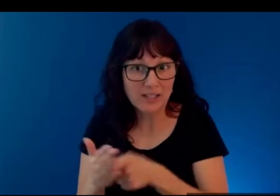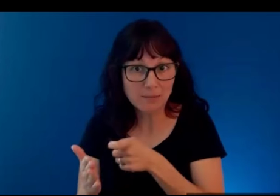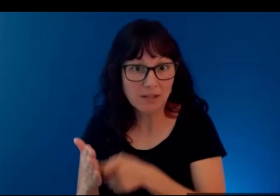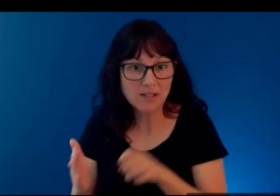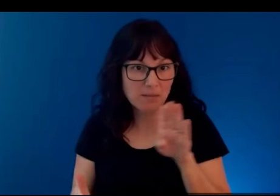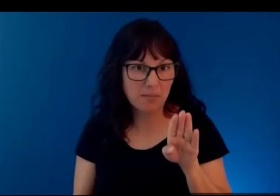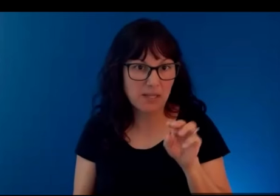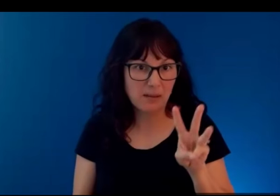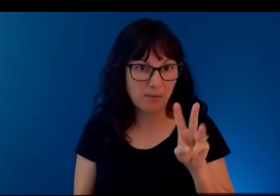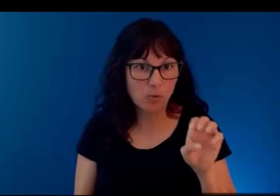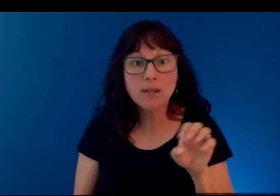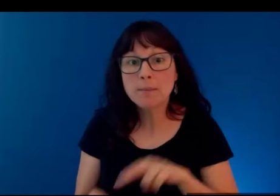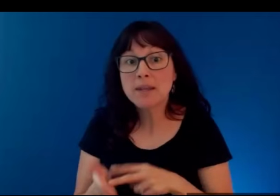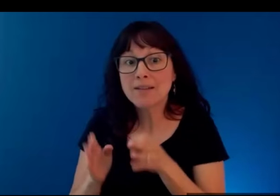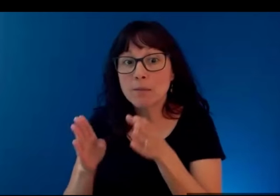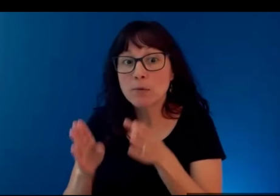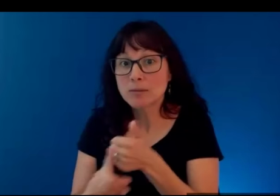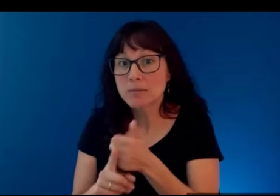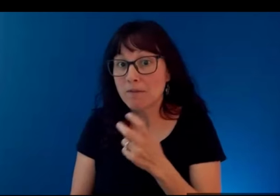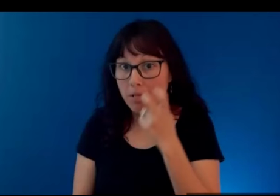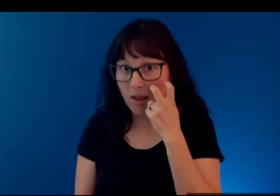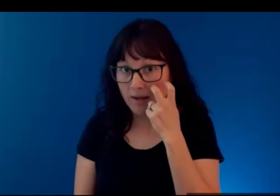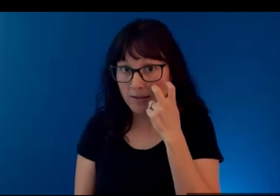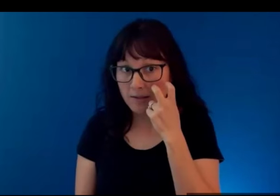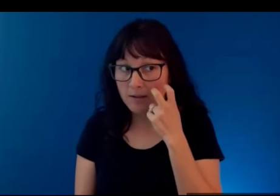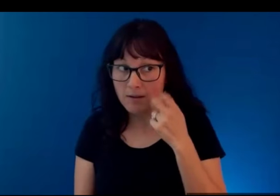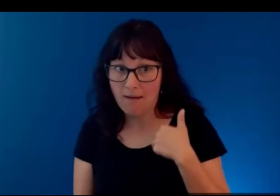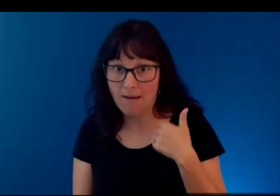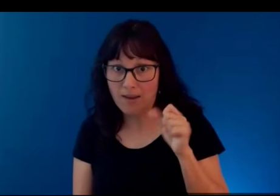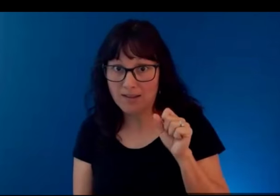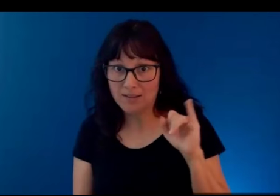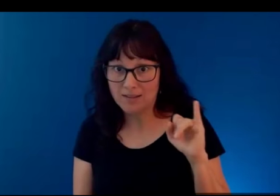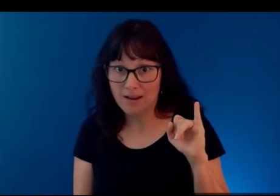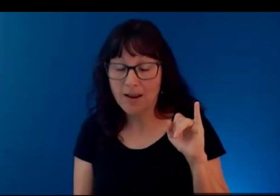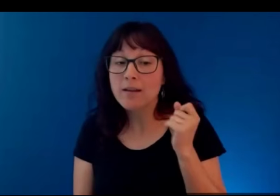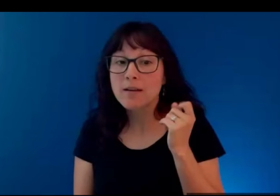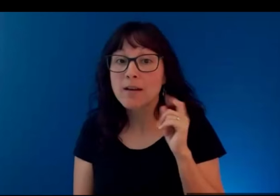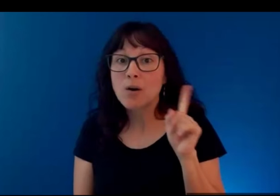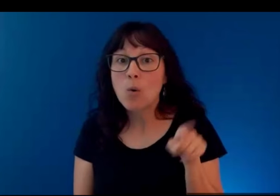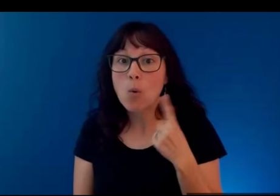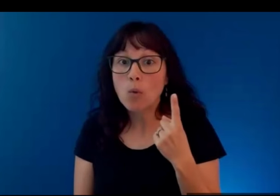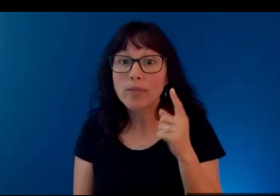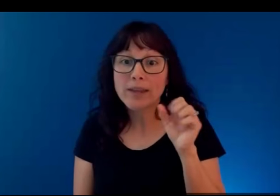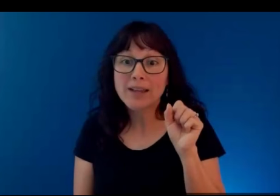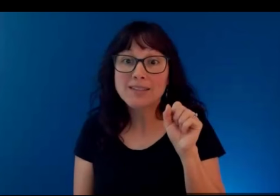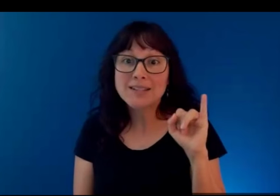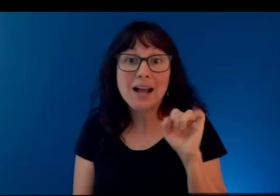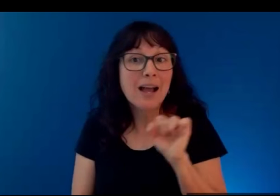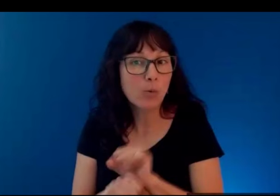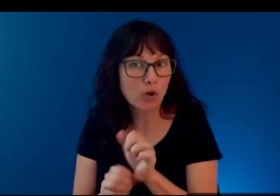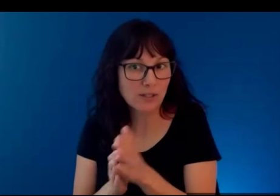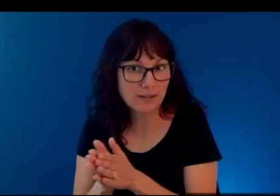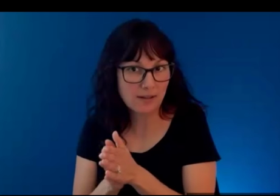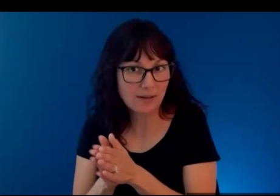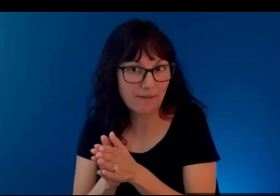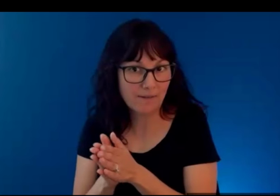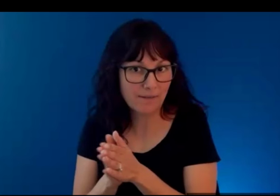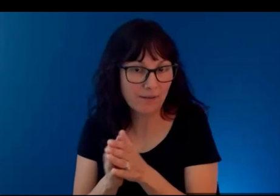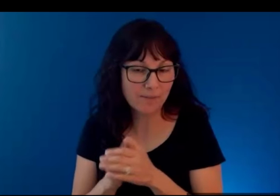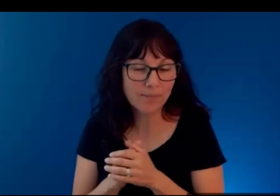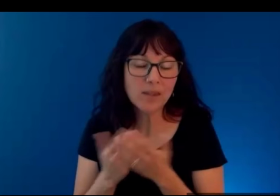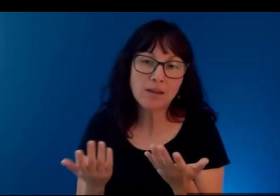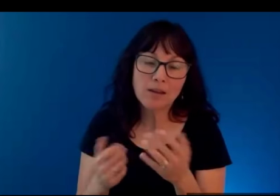are for blind individuals on SSI, and it is only an SSI work incentive.